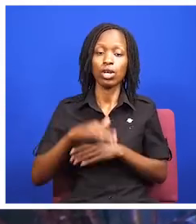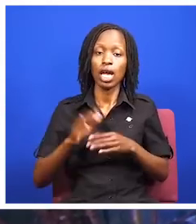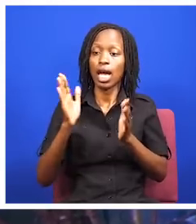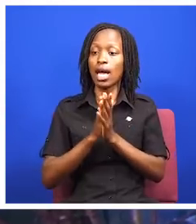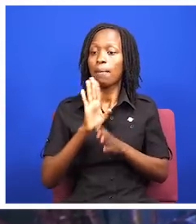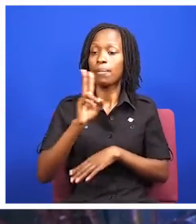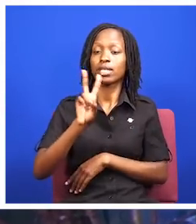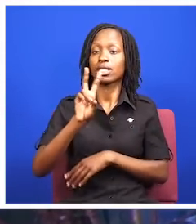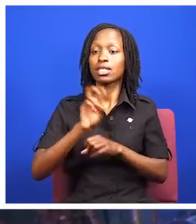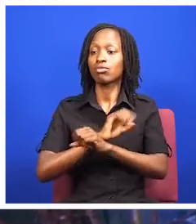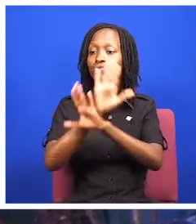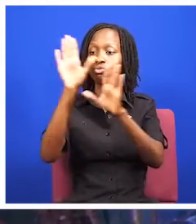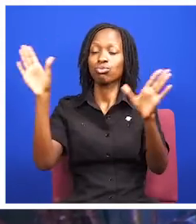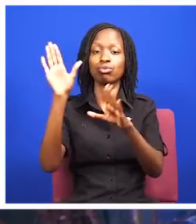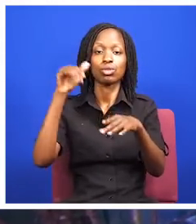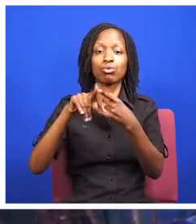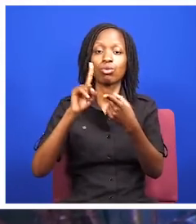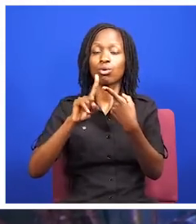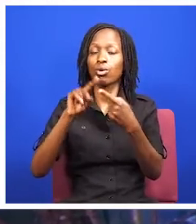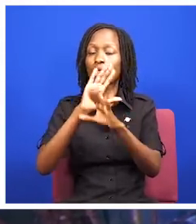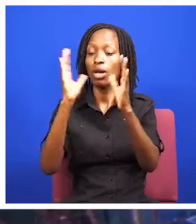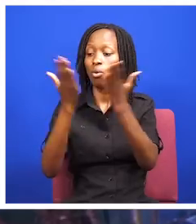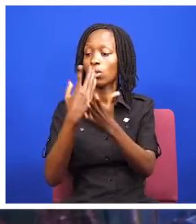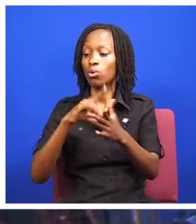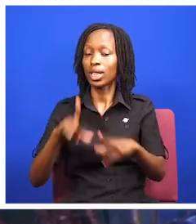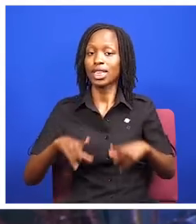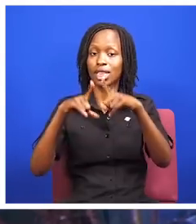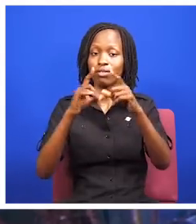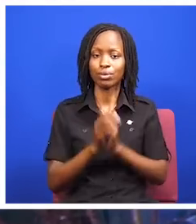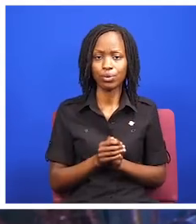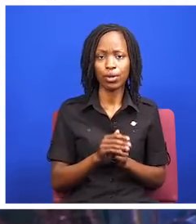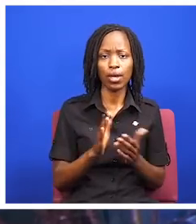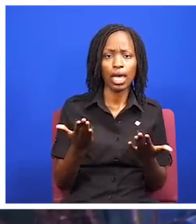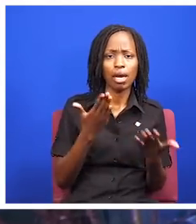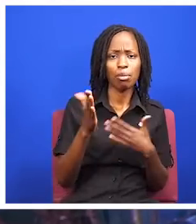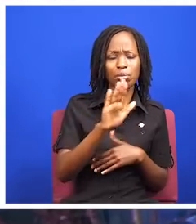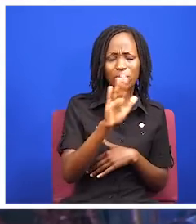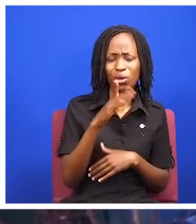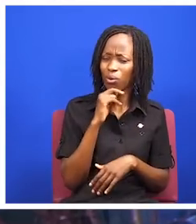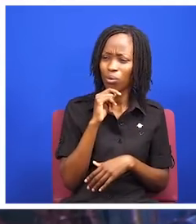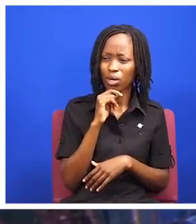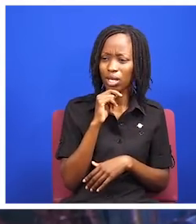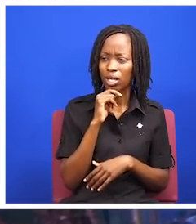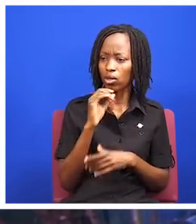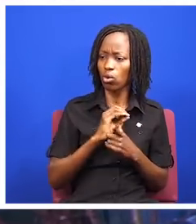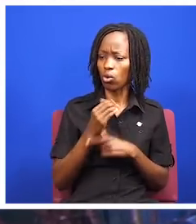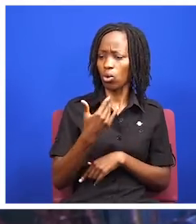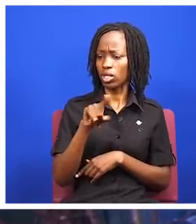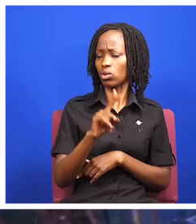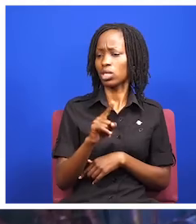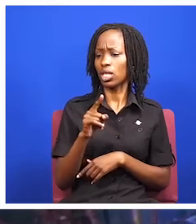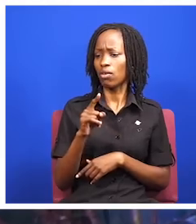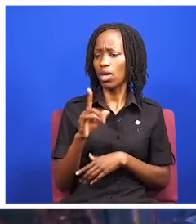be manifested to the world that we live in. So guys, you could be there and you're wondering or asking yourself,